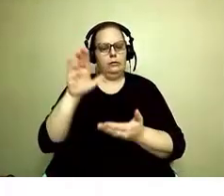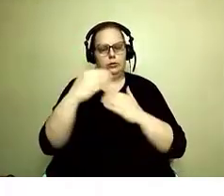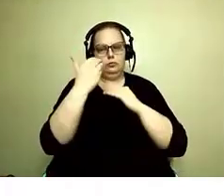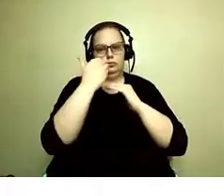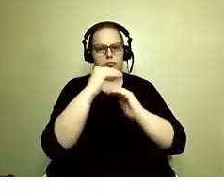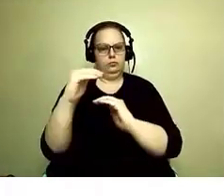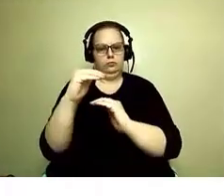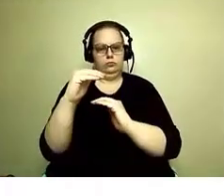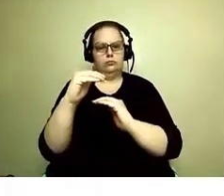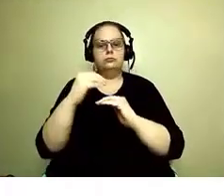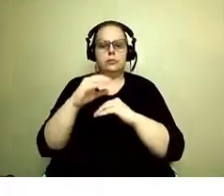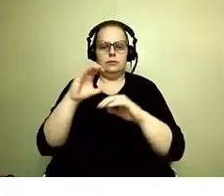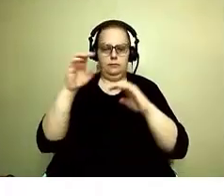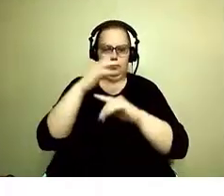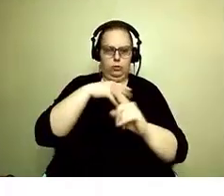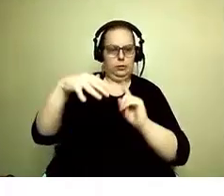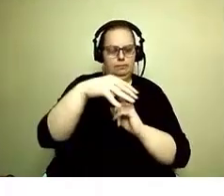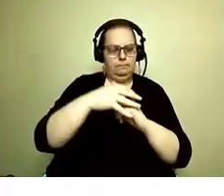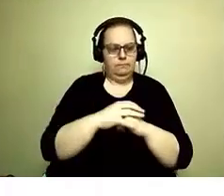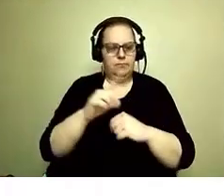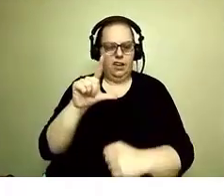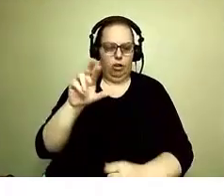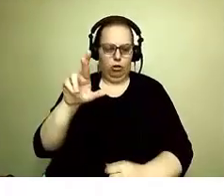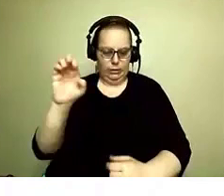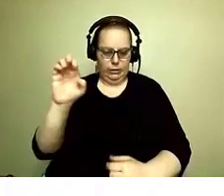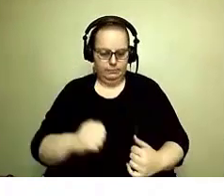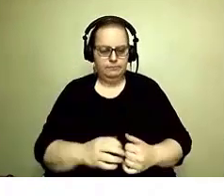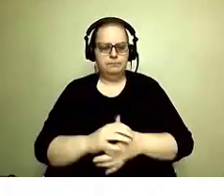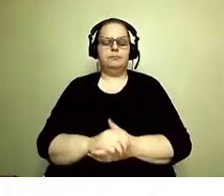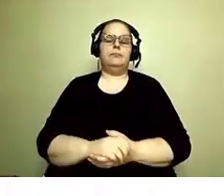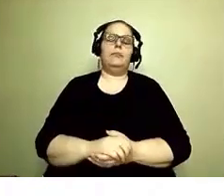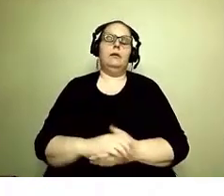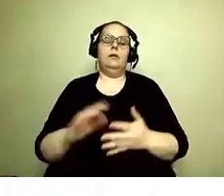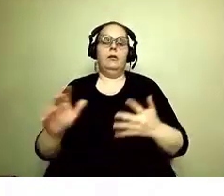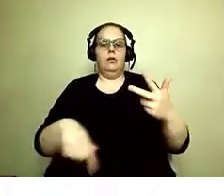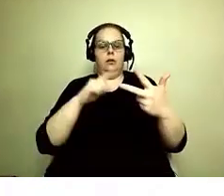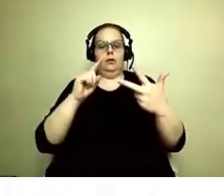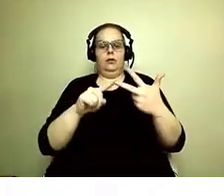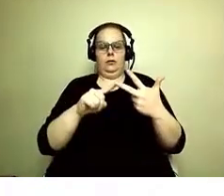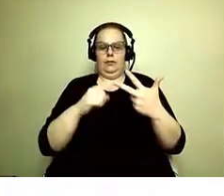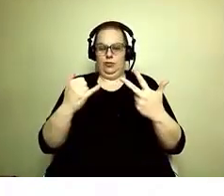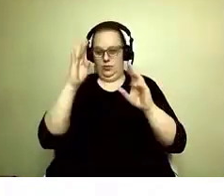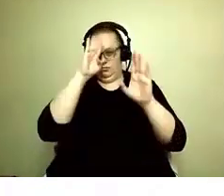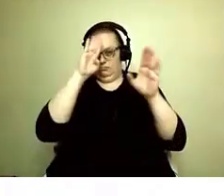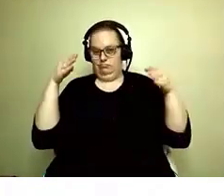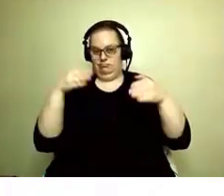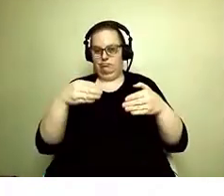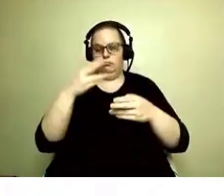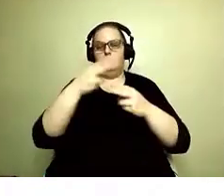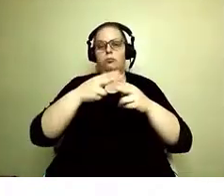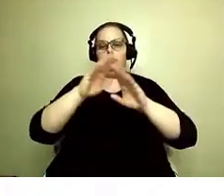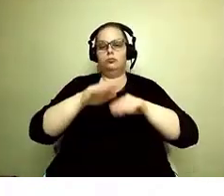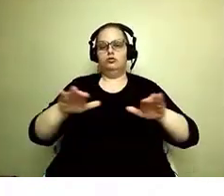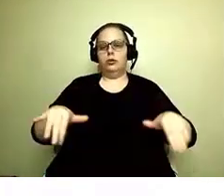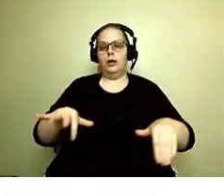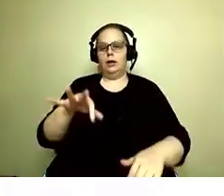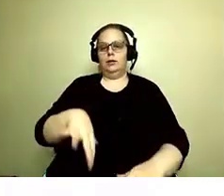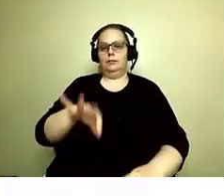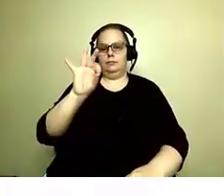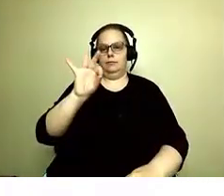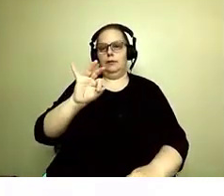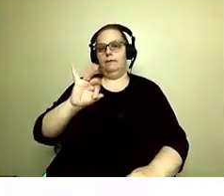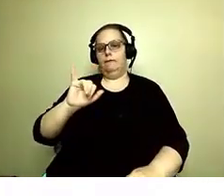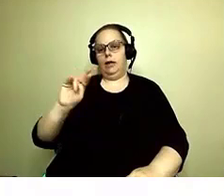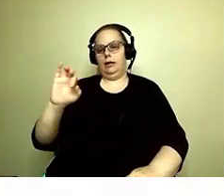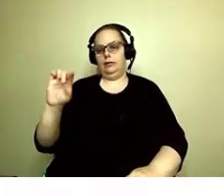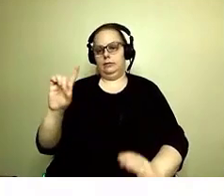then finally, what we're really going to focus on today is the child find requirements. Students with